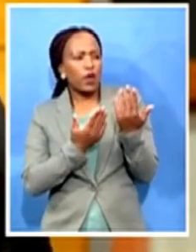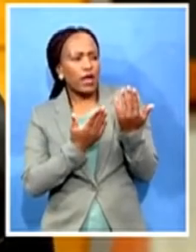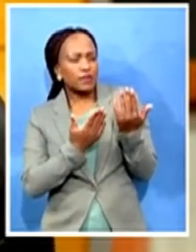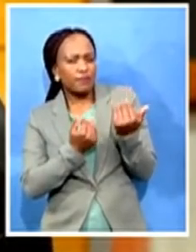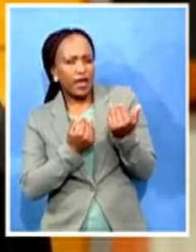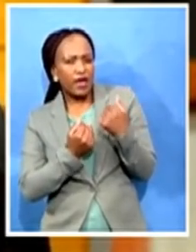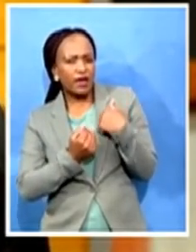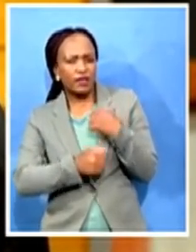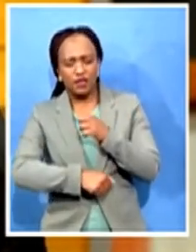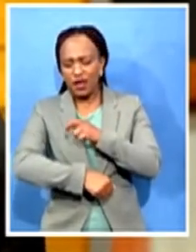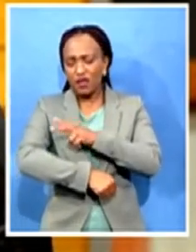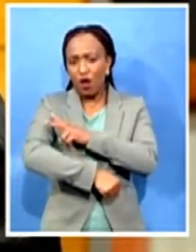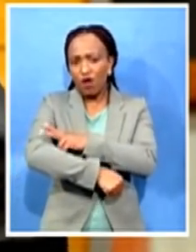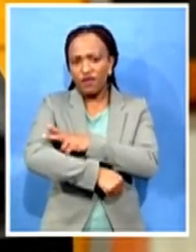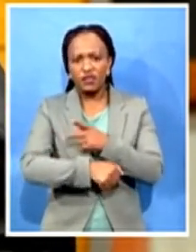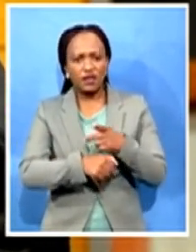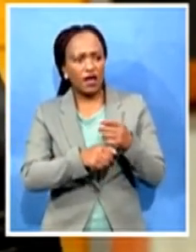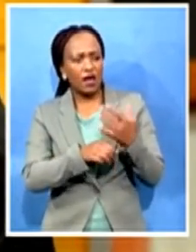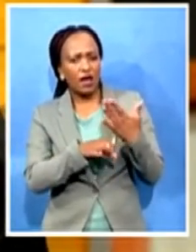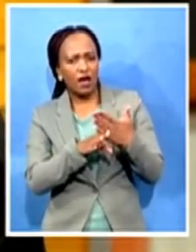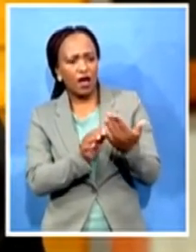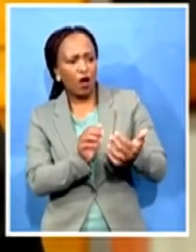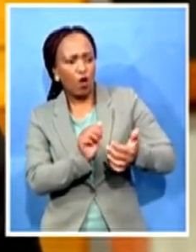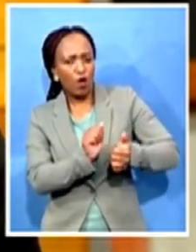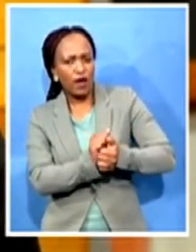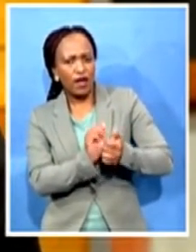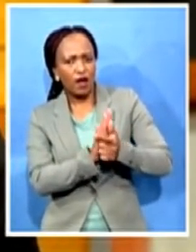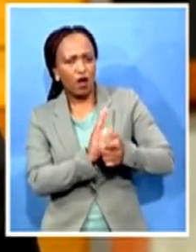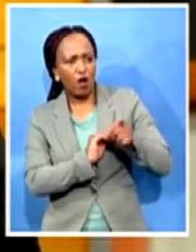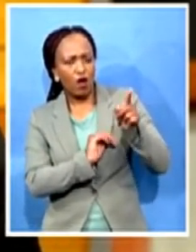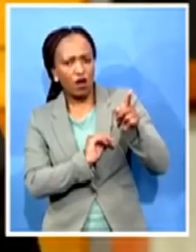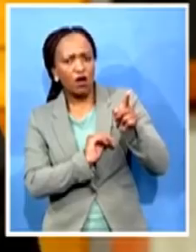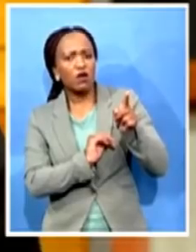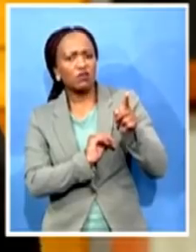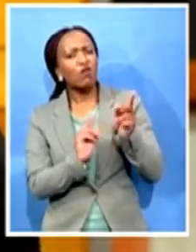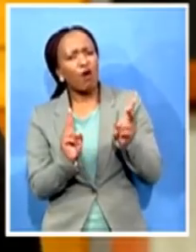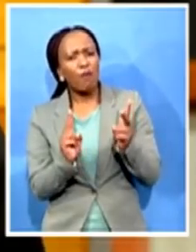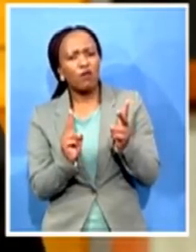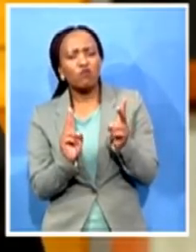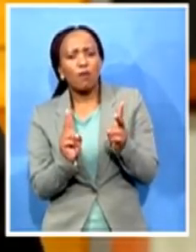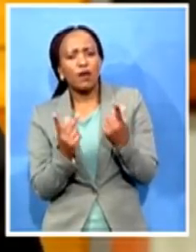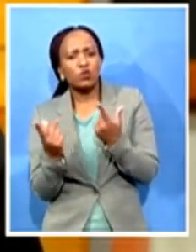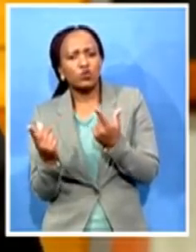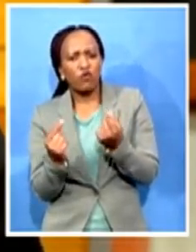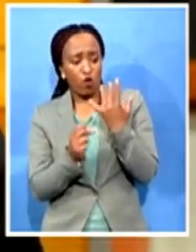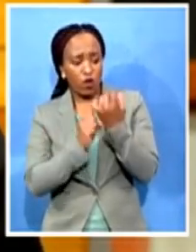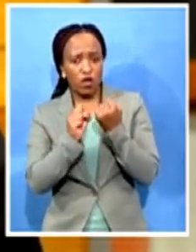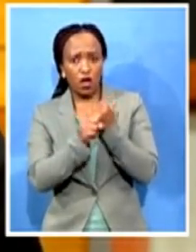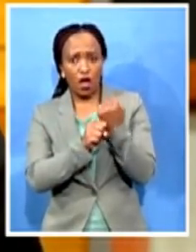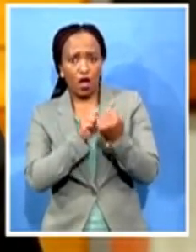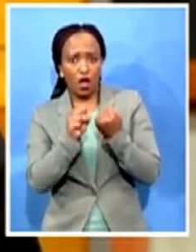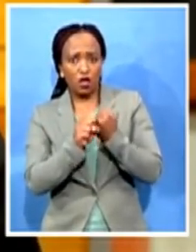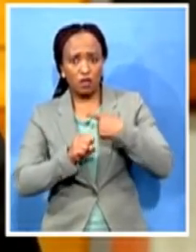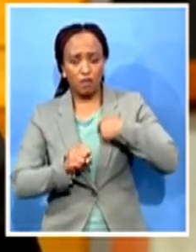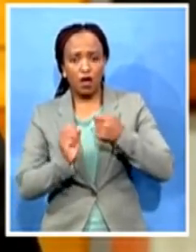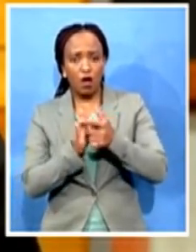intend to either taking a point, it's common practice in all my years of practice, which is many years, that if you intend taking either a